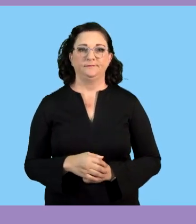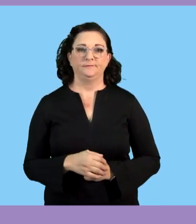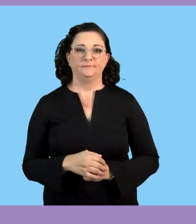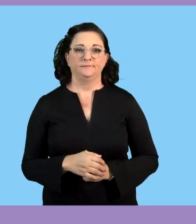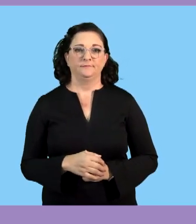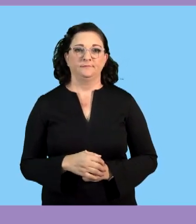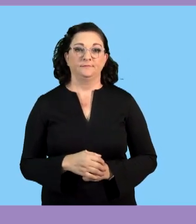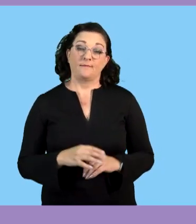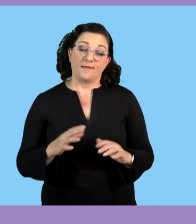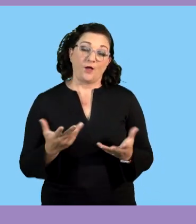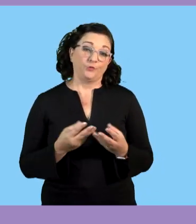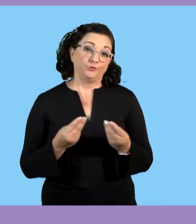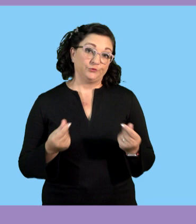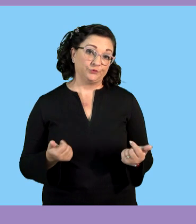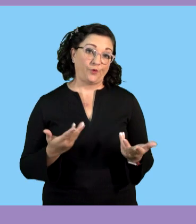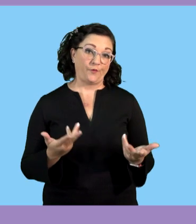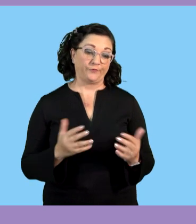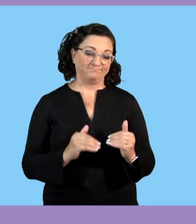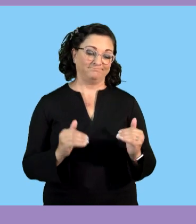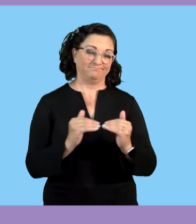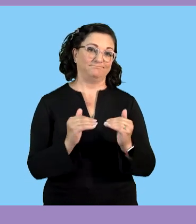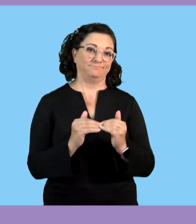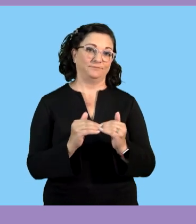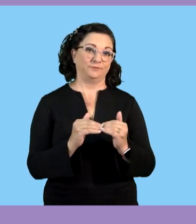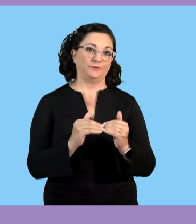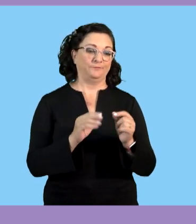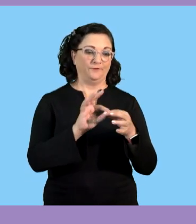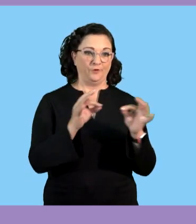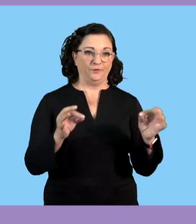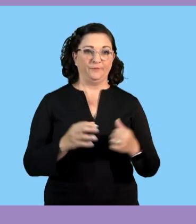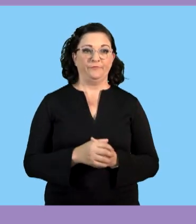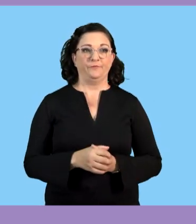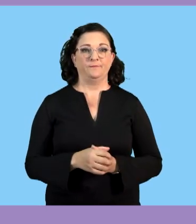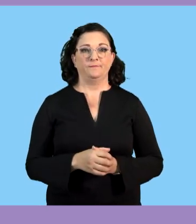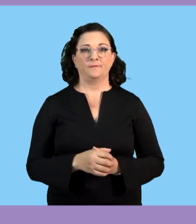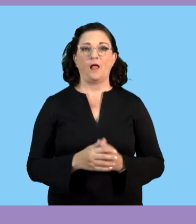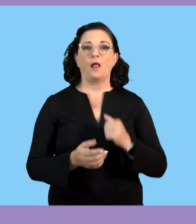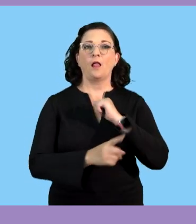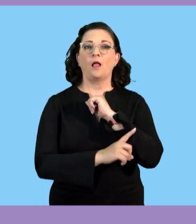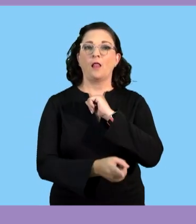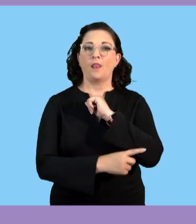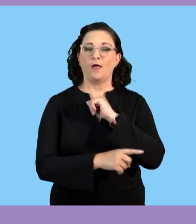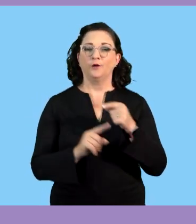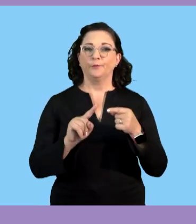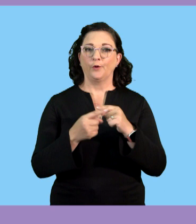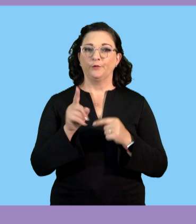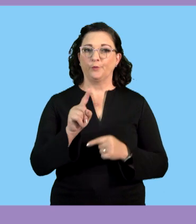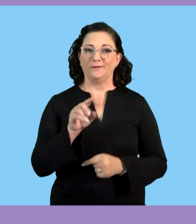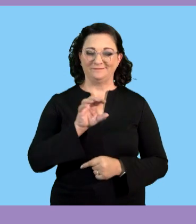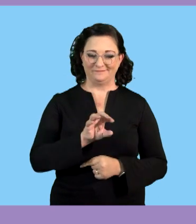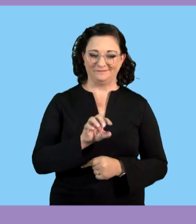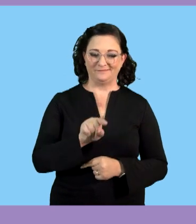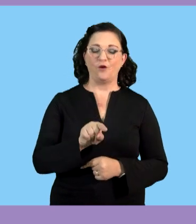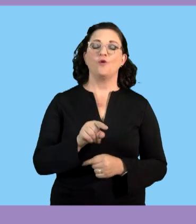2. And that's how we solve for exponential equations. Let's move on to the last point of our concept map, and